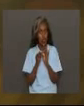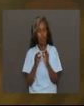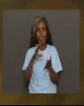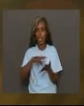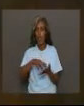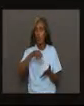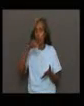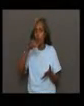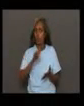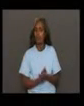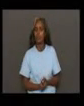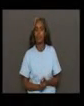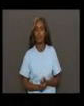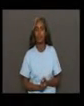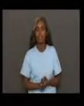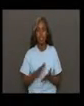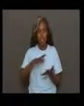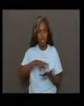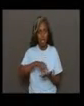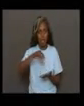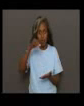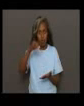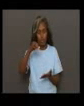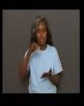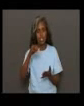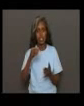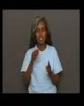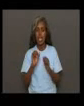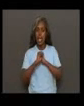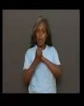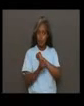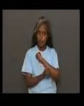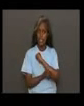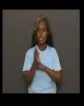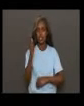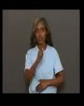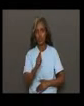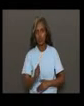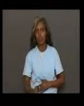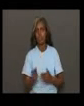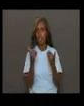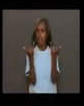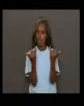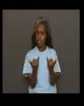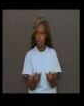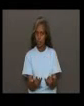cone. A cone is a basic geometrical shape.